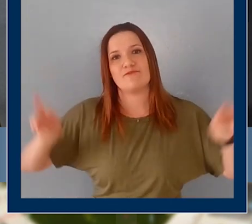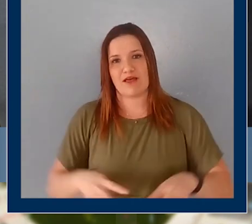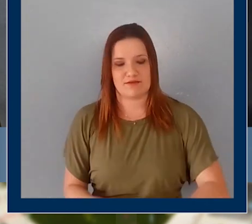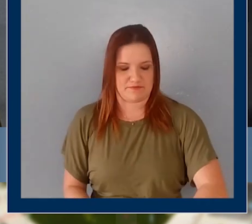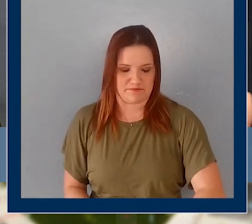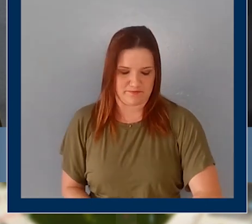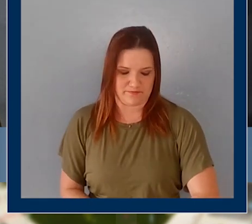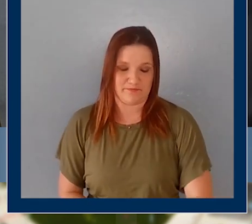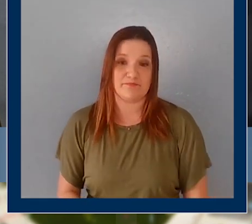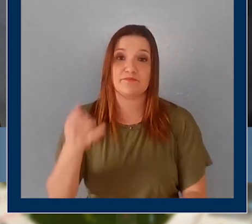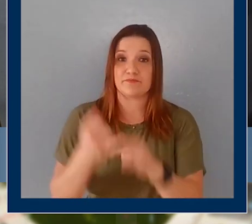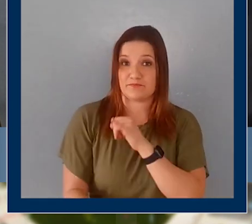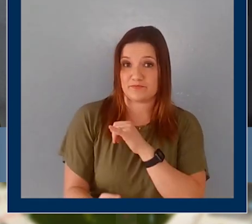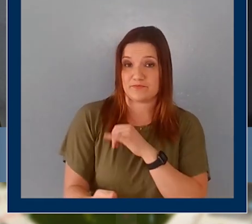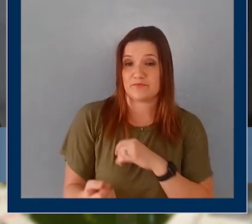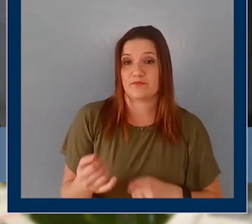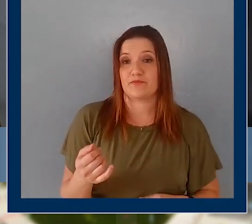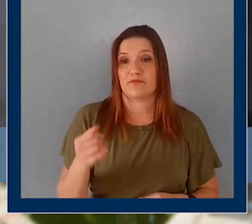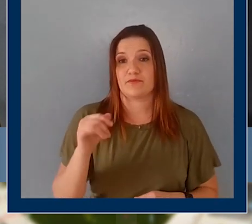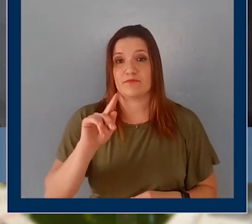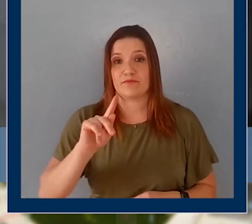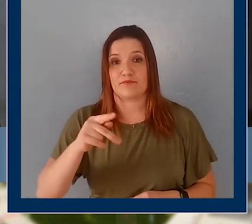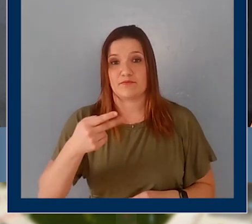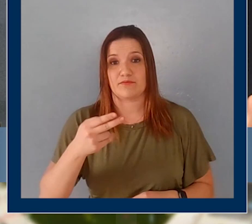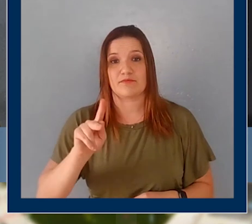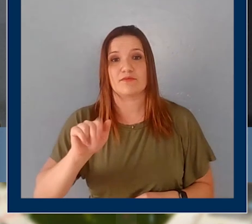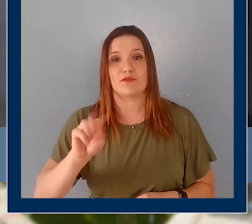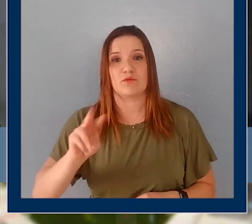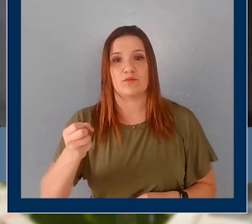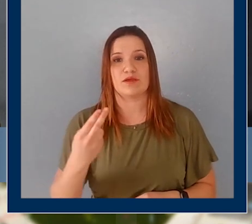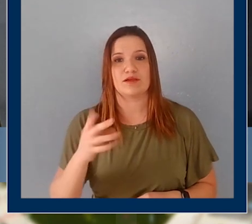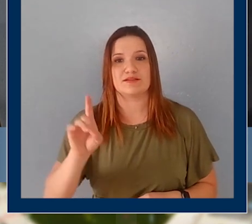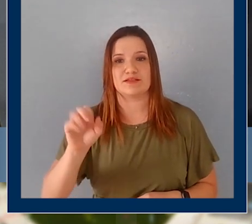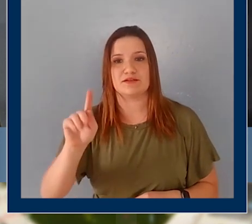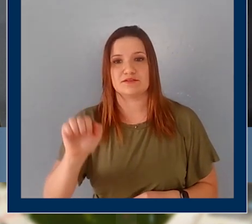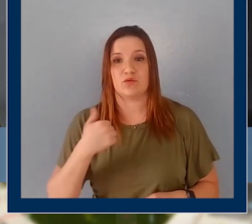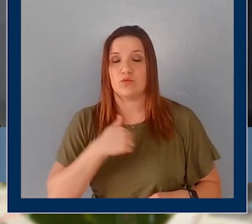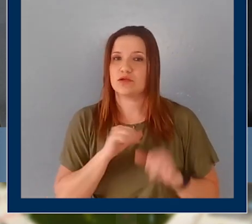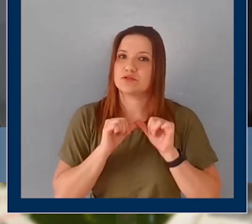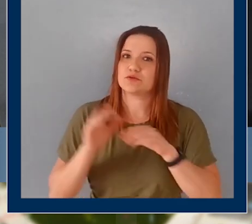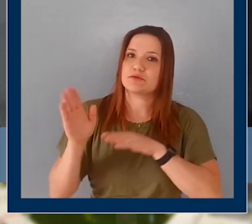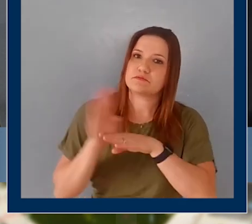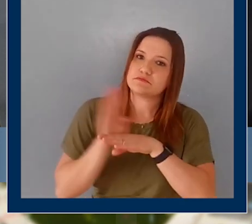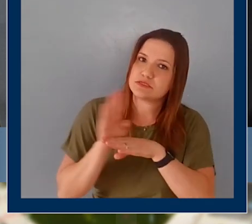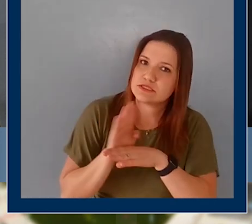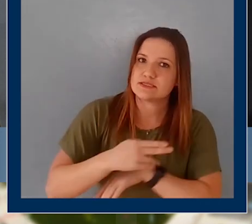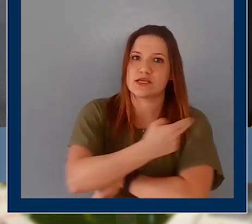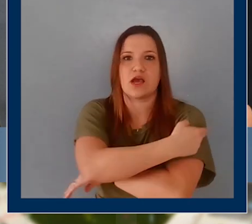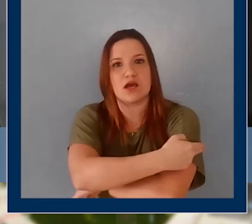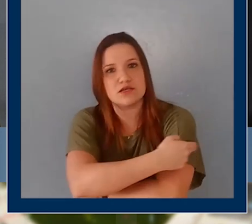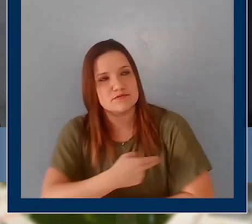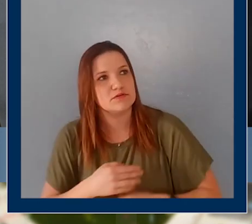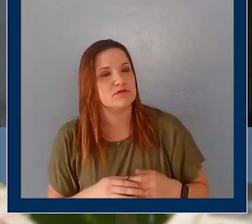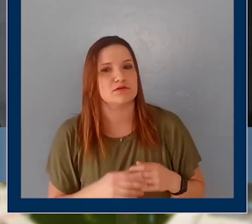Valley communities, agricultural base, a lot of congregate living. The agricultural population has